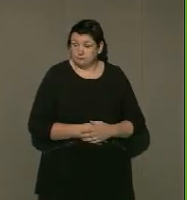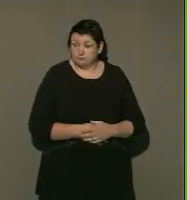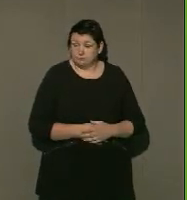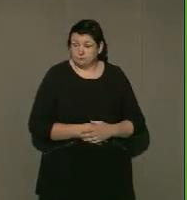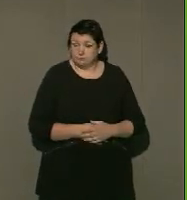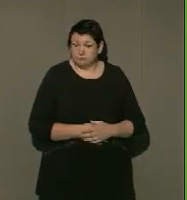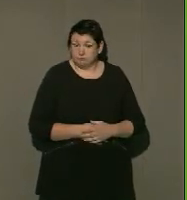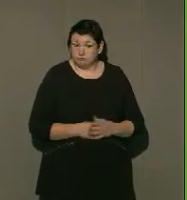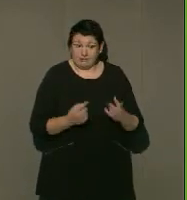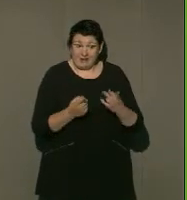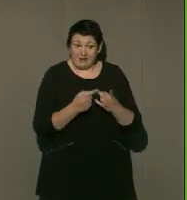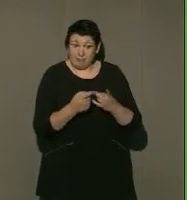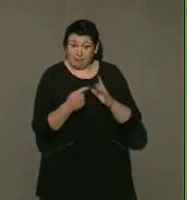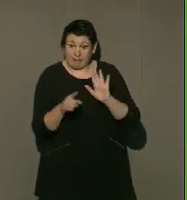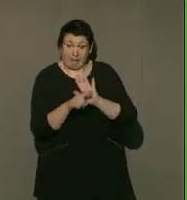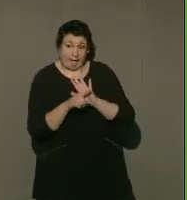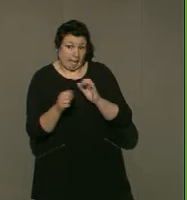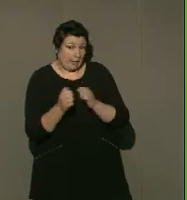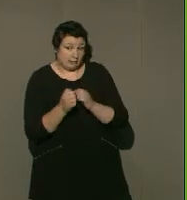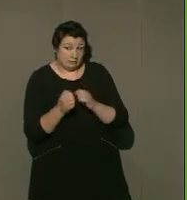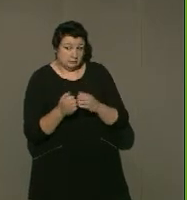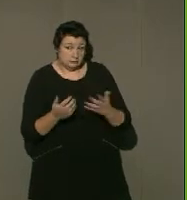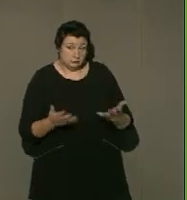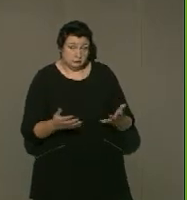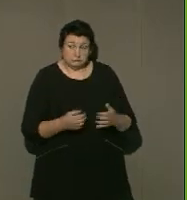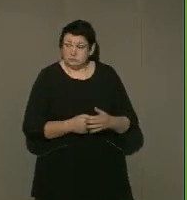Anybody else wish to speak against the amendment?